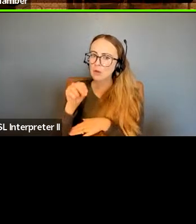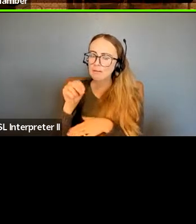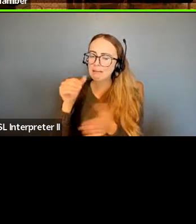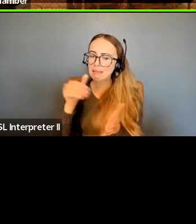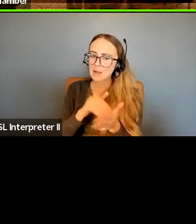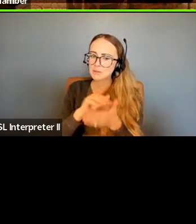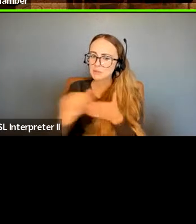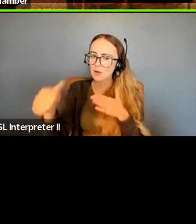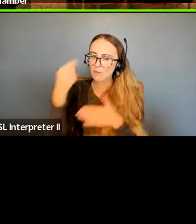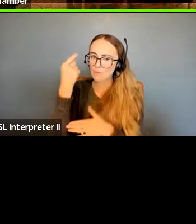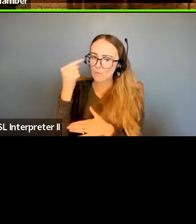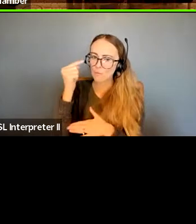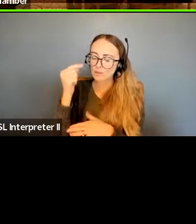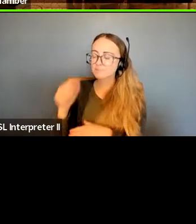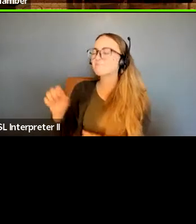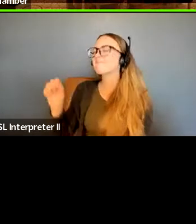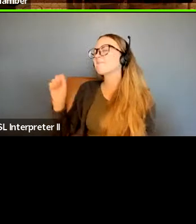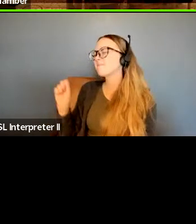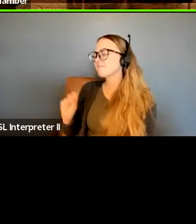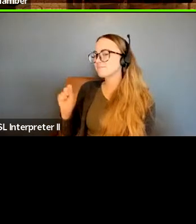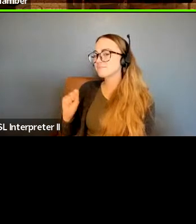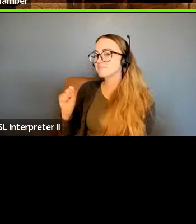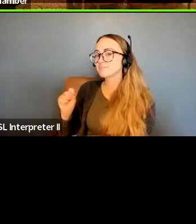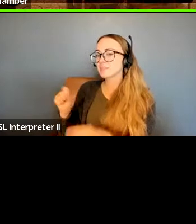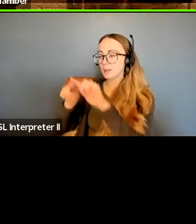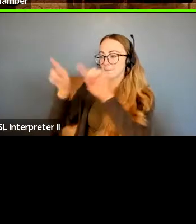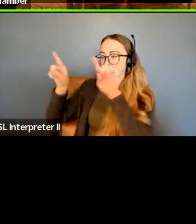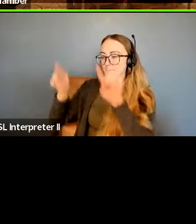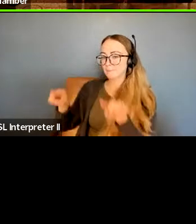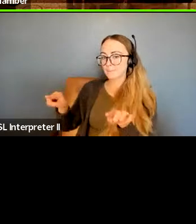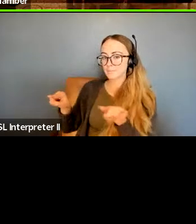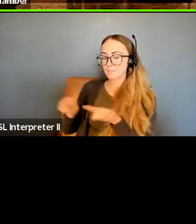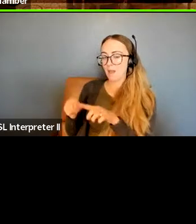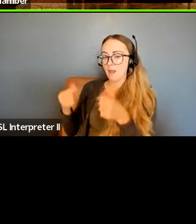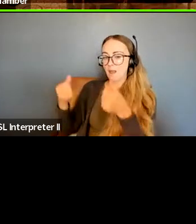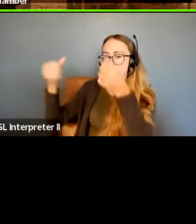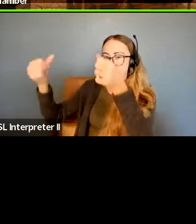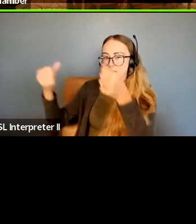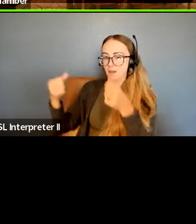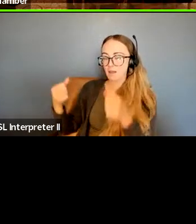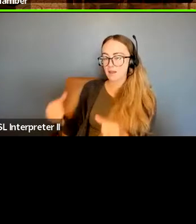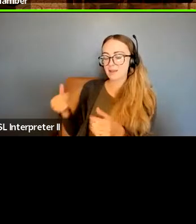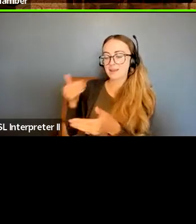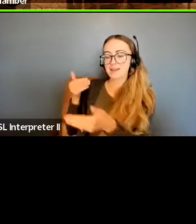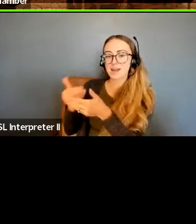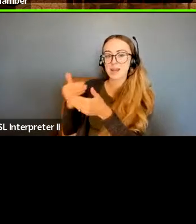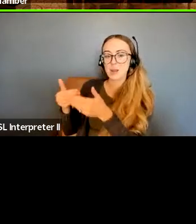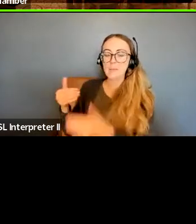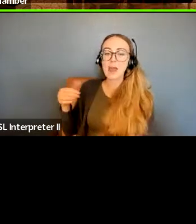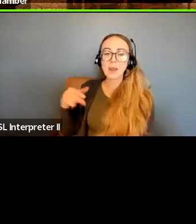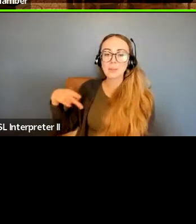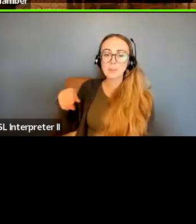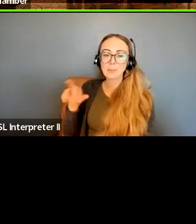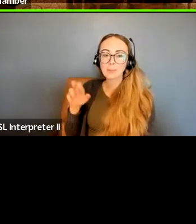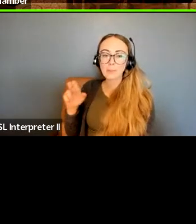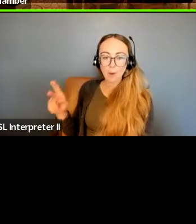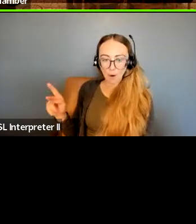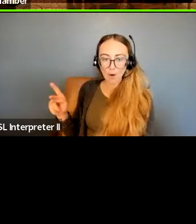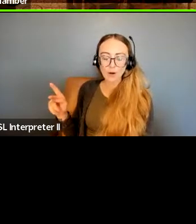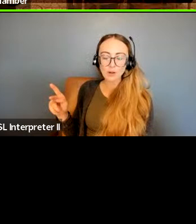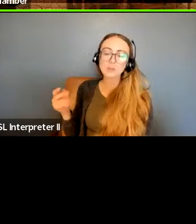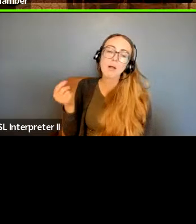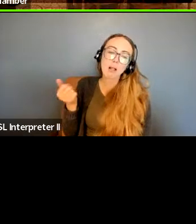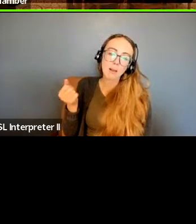for? Yeah, there's going to be a plaque that will be installed in a nearby park. And so there's some